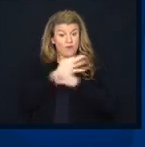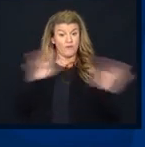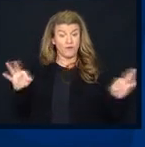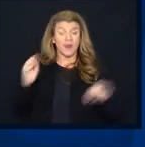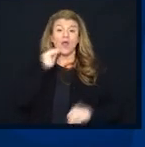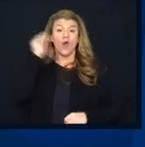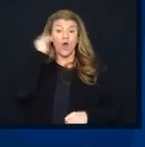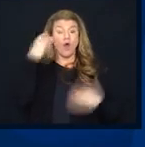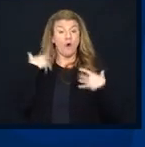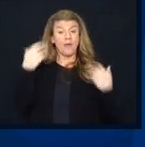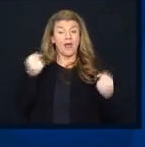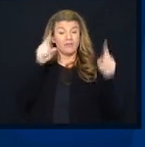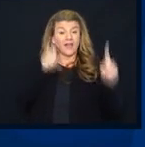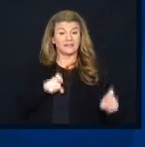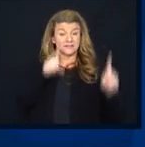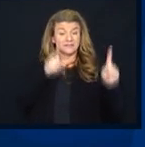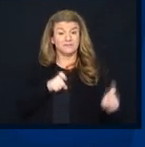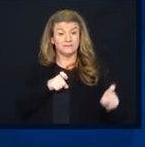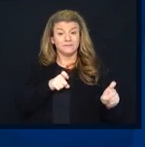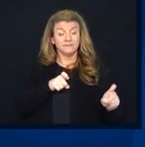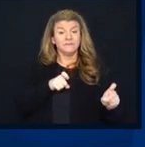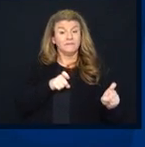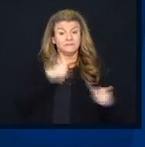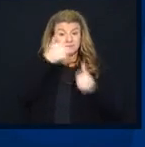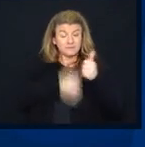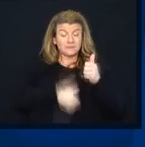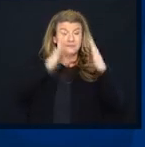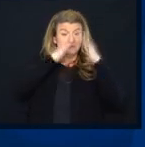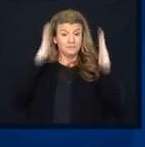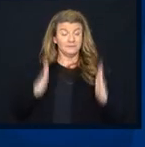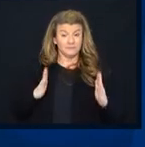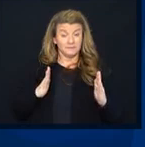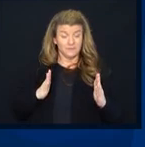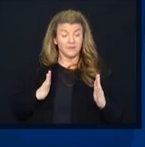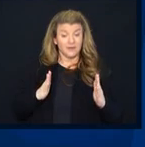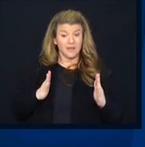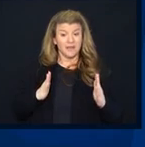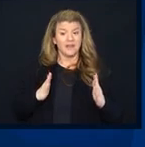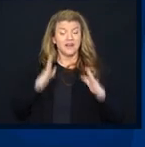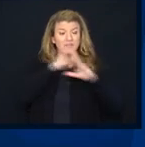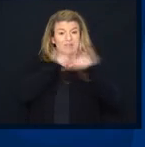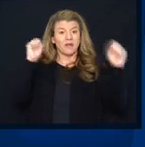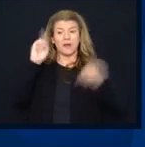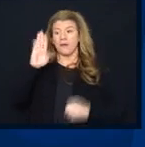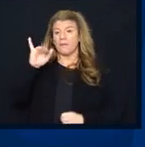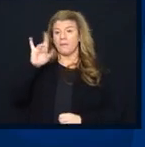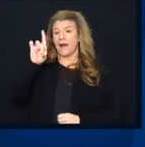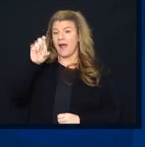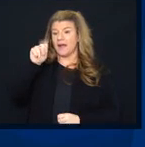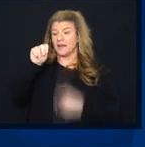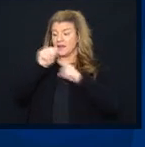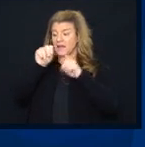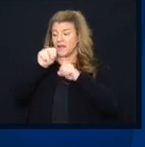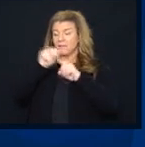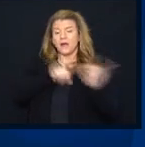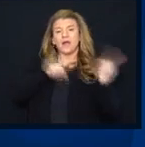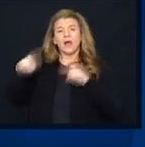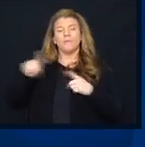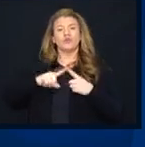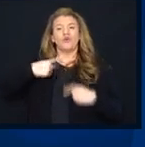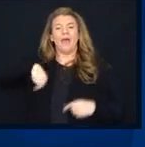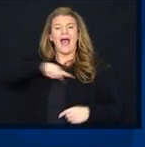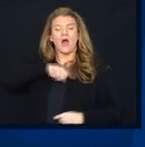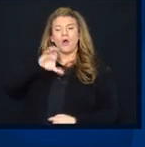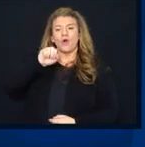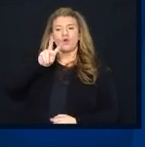tests and everything from for every household. From the Biden administration by coming to our COVID